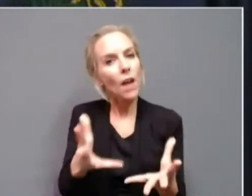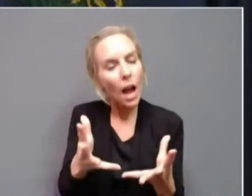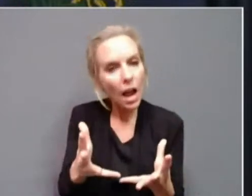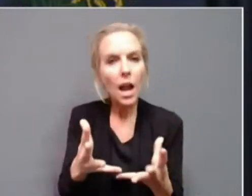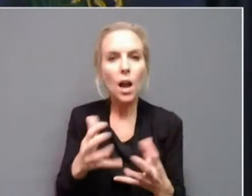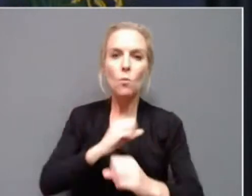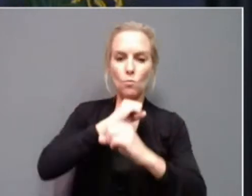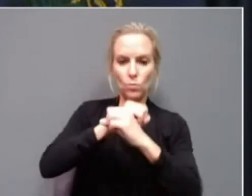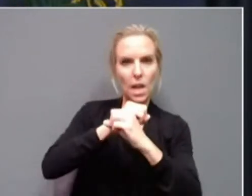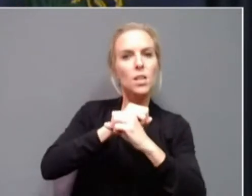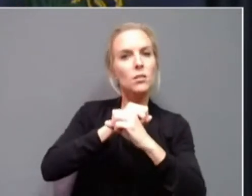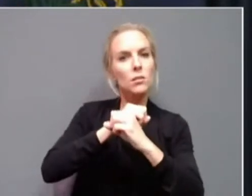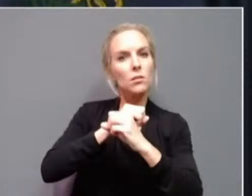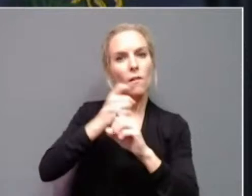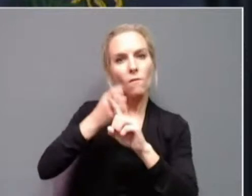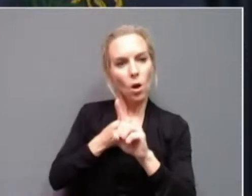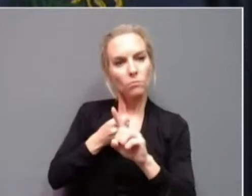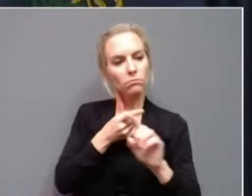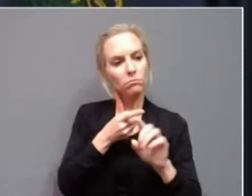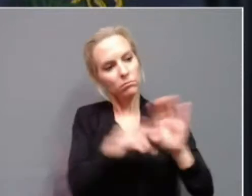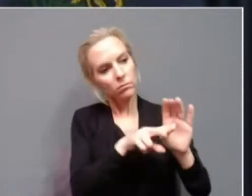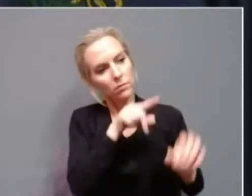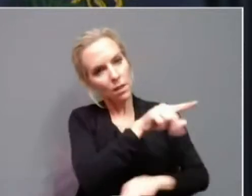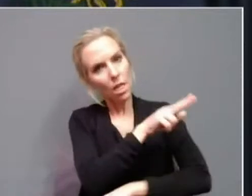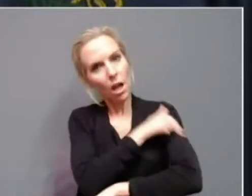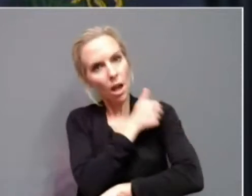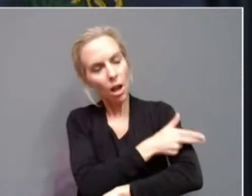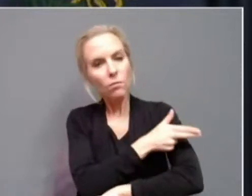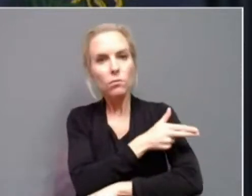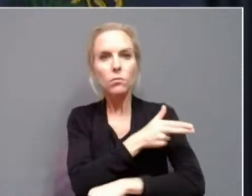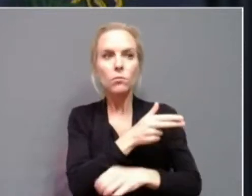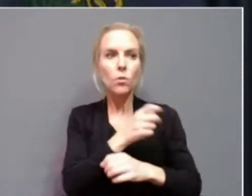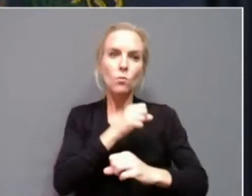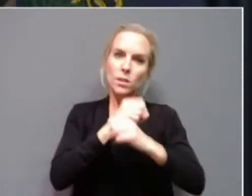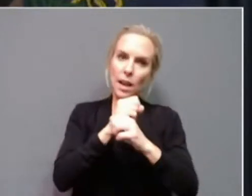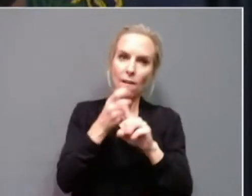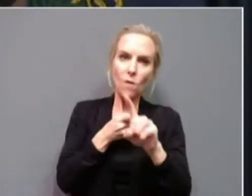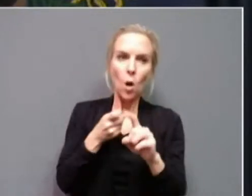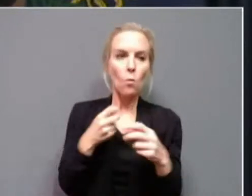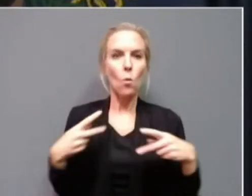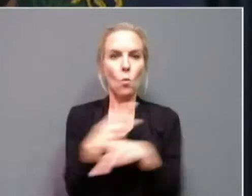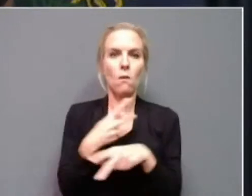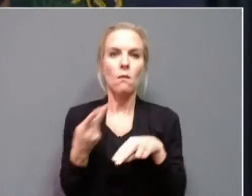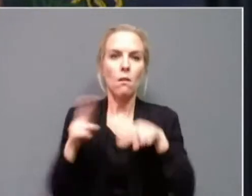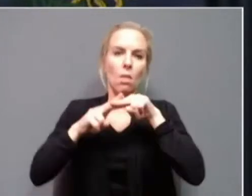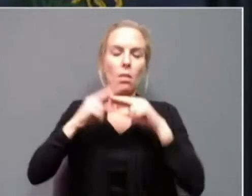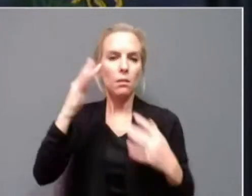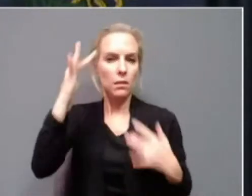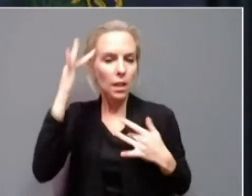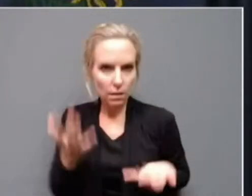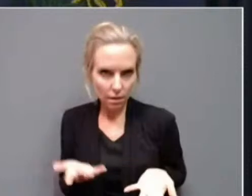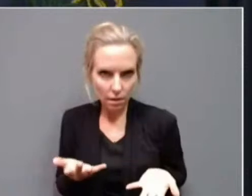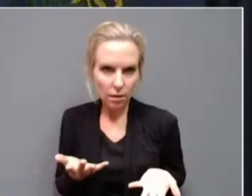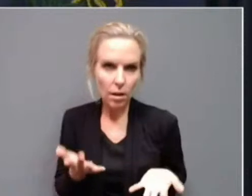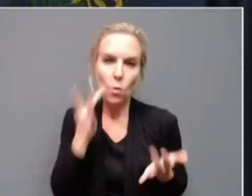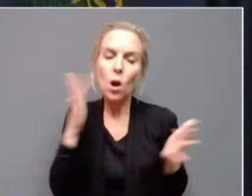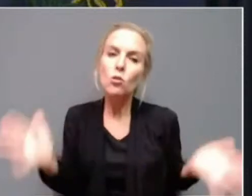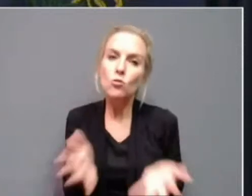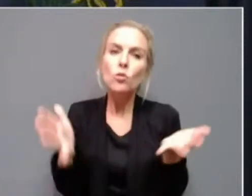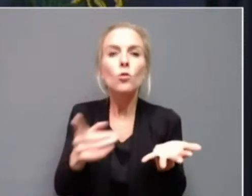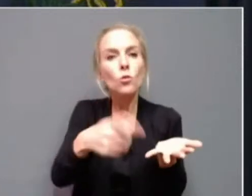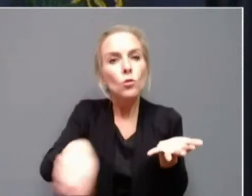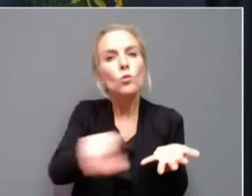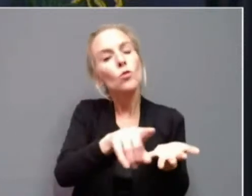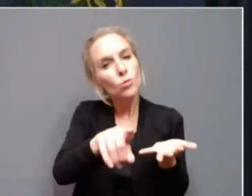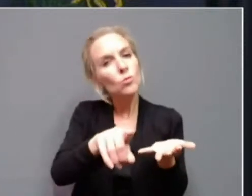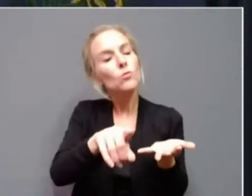from hospitalization and complications of this virus. And that is why we are urging you to continue to wear your